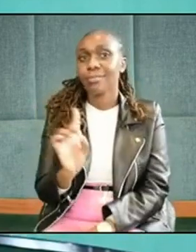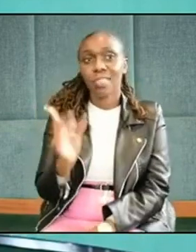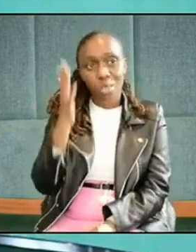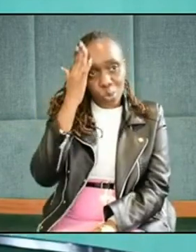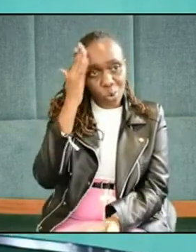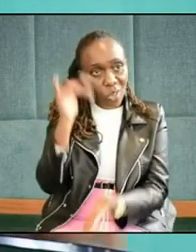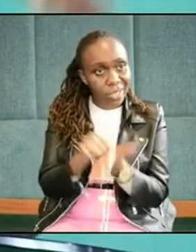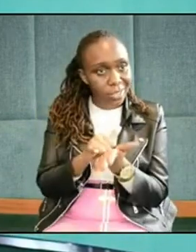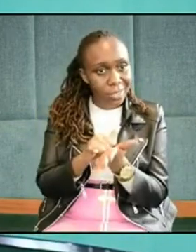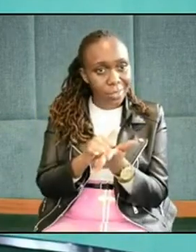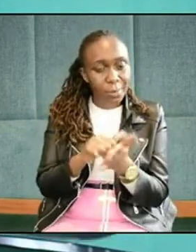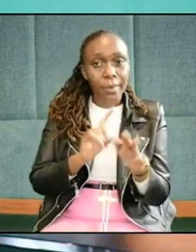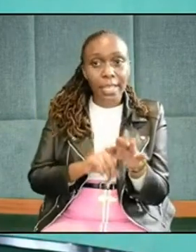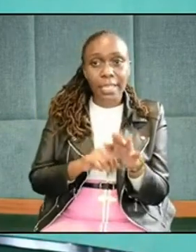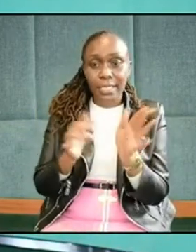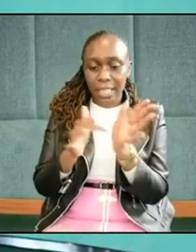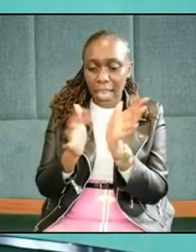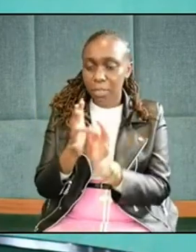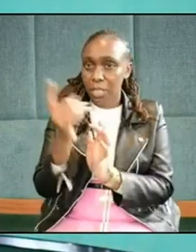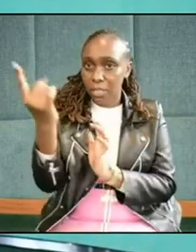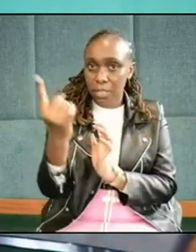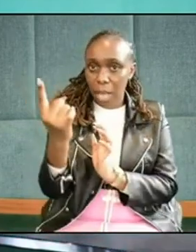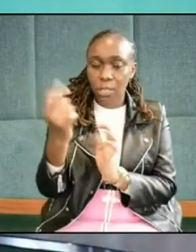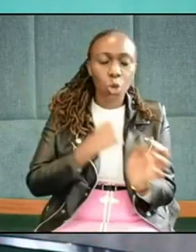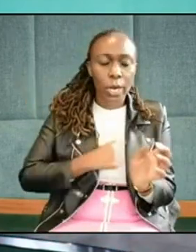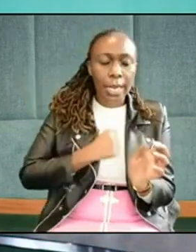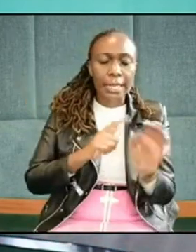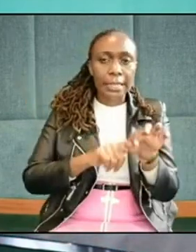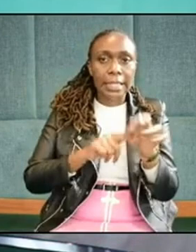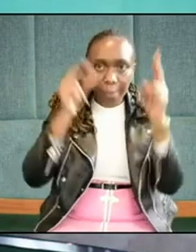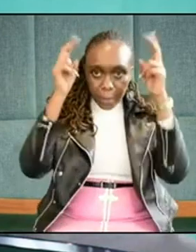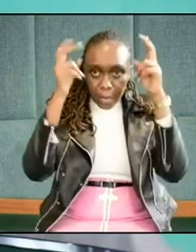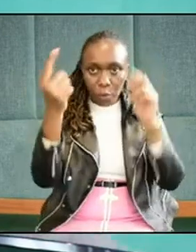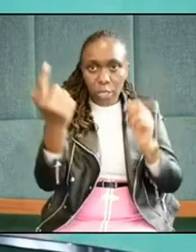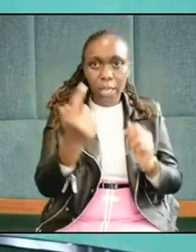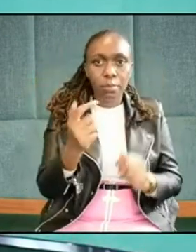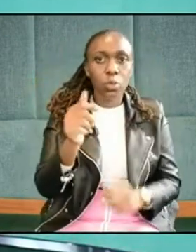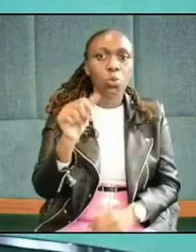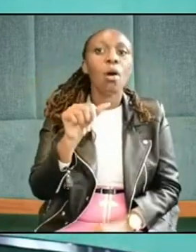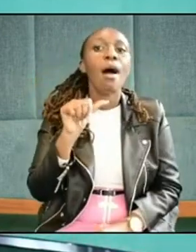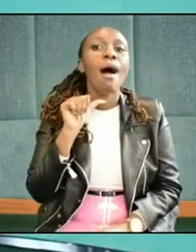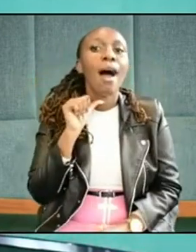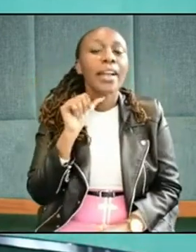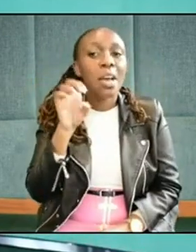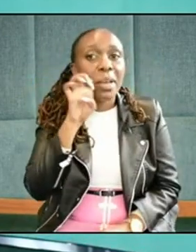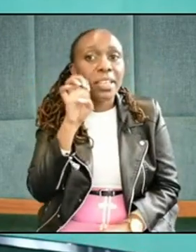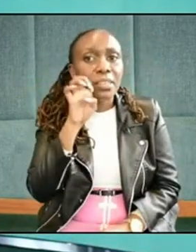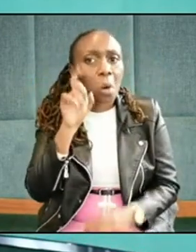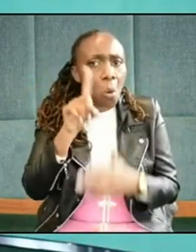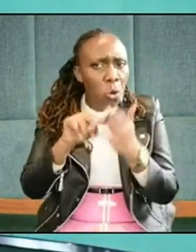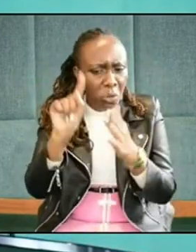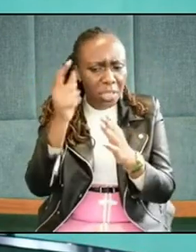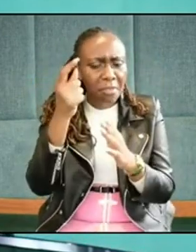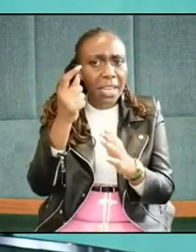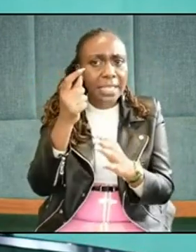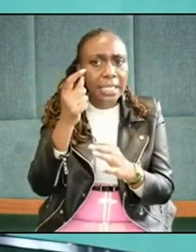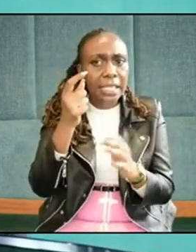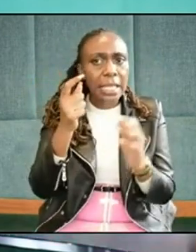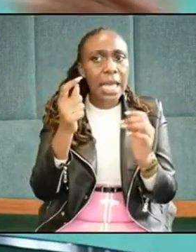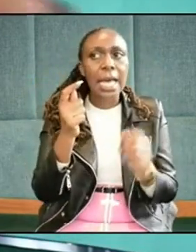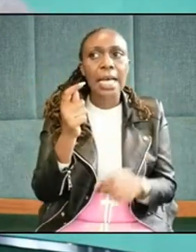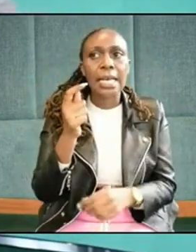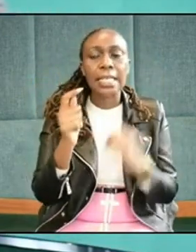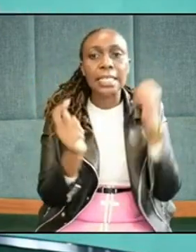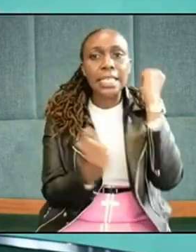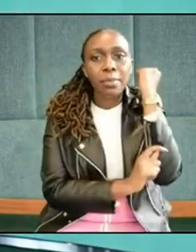Are you aware of that? When he came to Adam and Eve, what was the first temptation? Food. And then what was the second